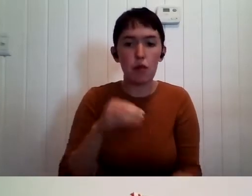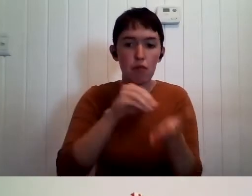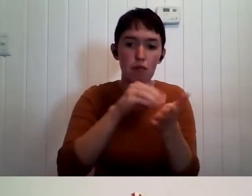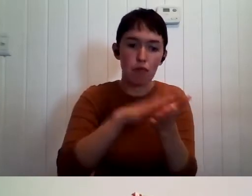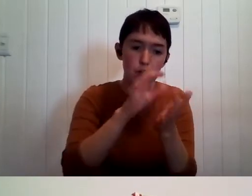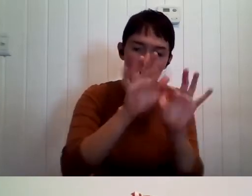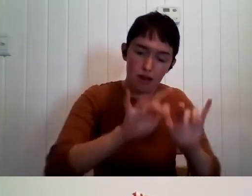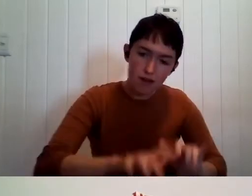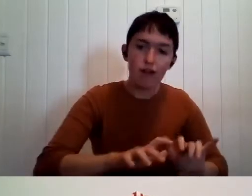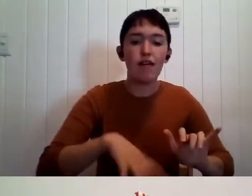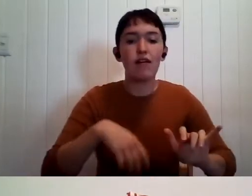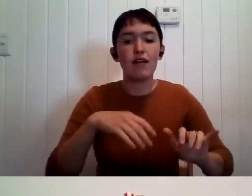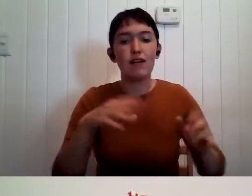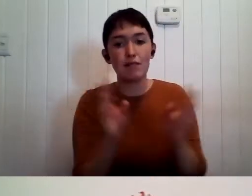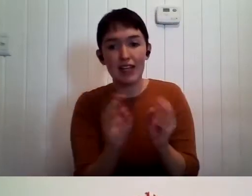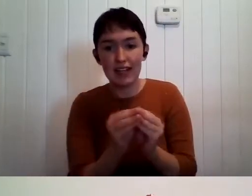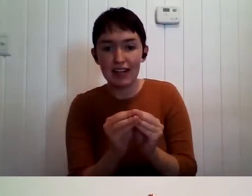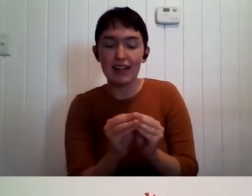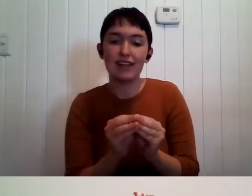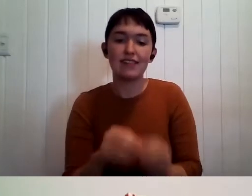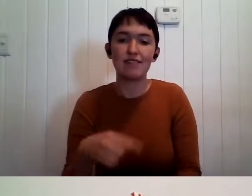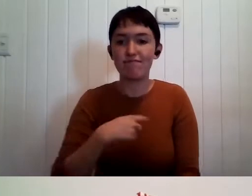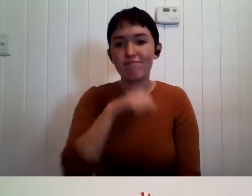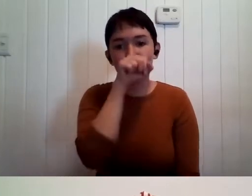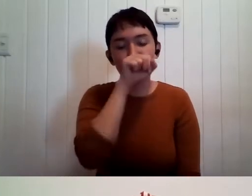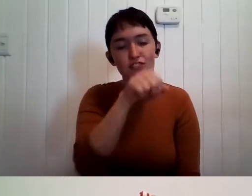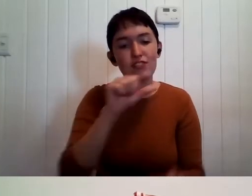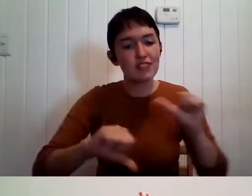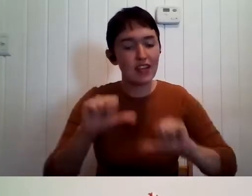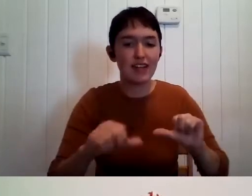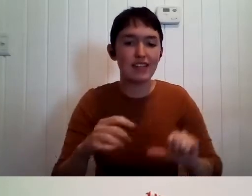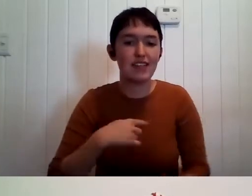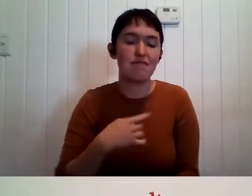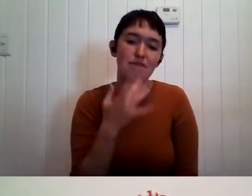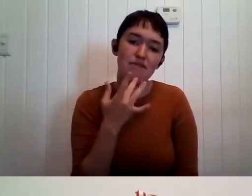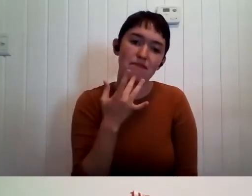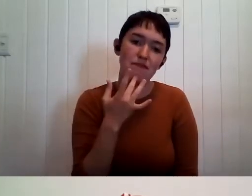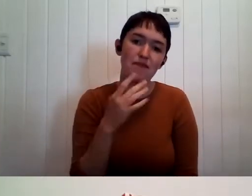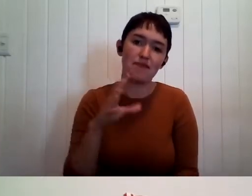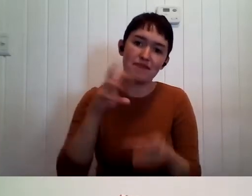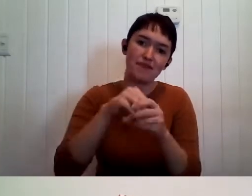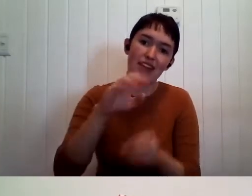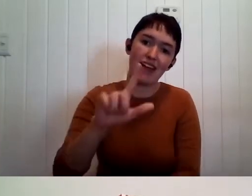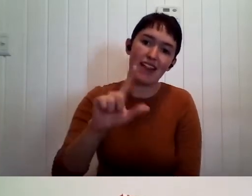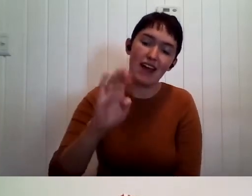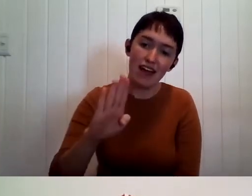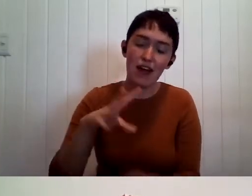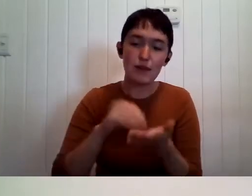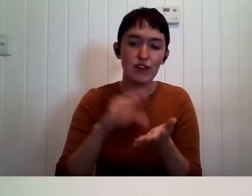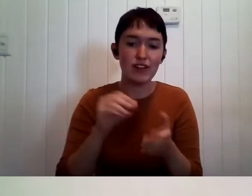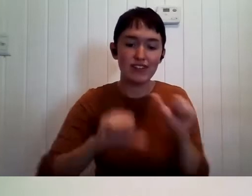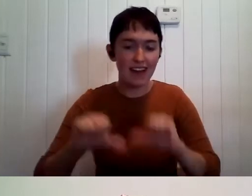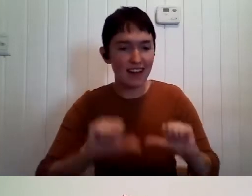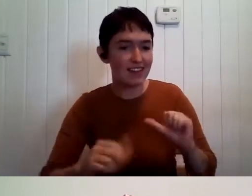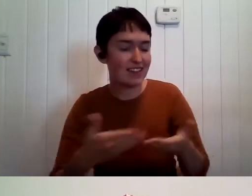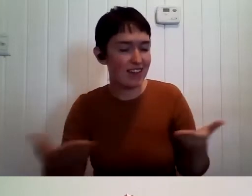with. I obviously love science and I'd rather just be in the lab and learning all the new scientific stuff, but any